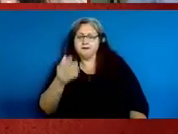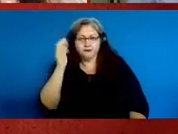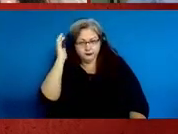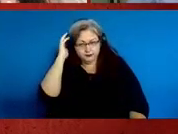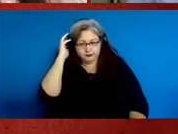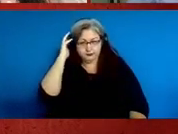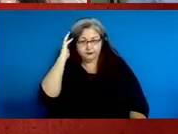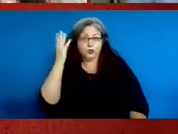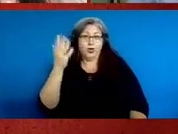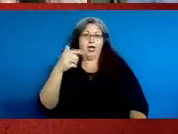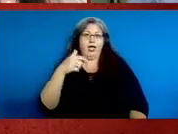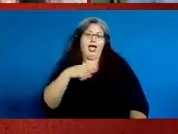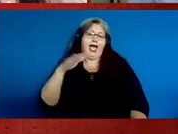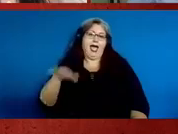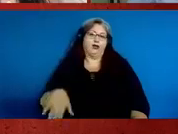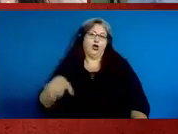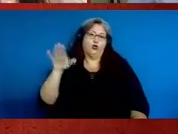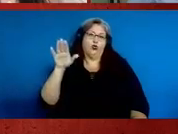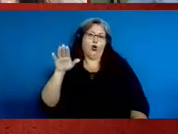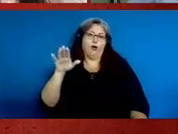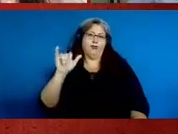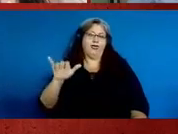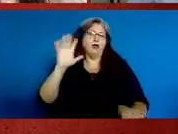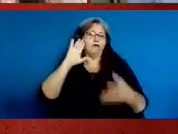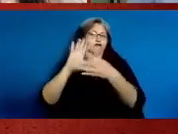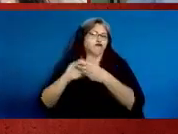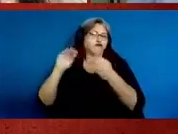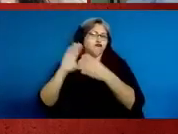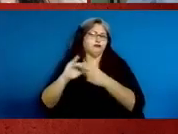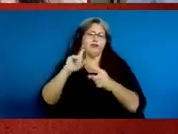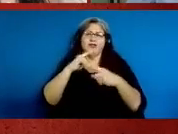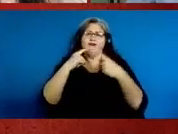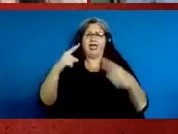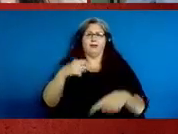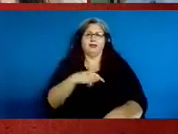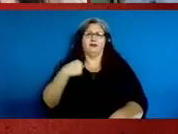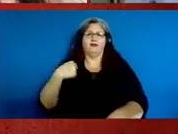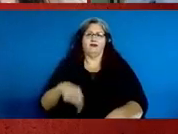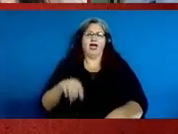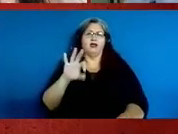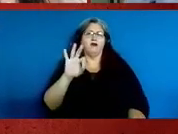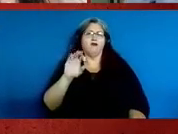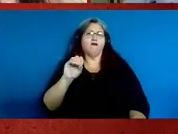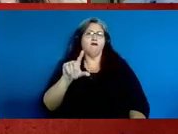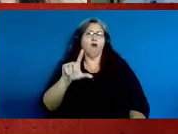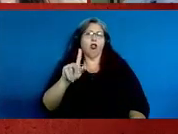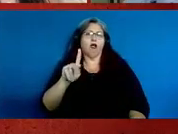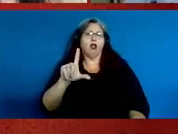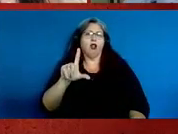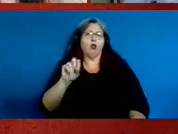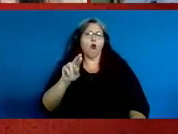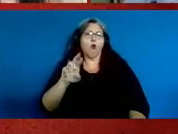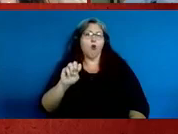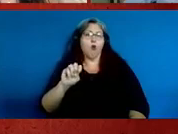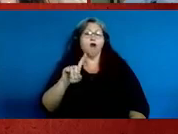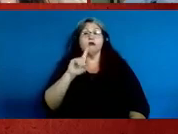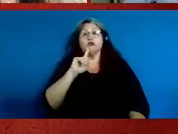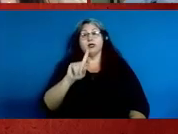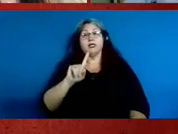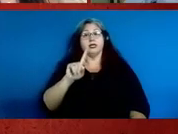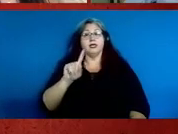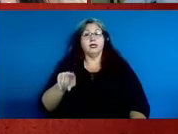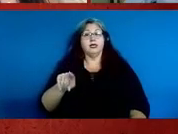Well, I mean, I grew up with the folklore, you know, it's a very famous Chinese folklore. And in fact, it's quite